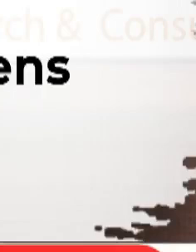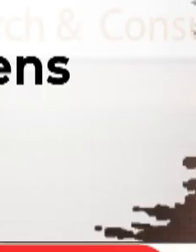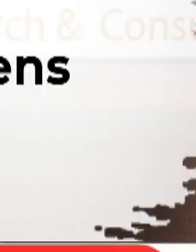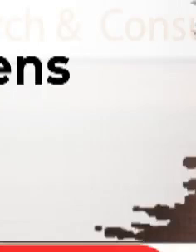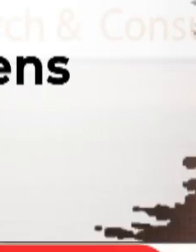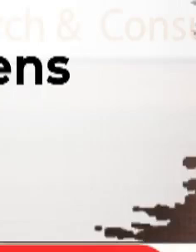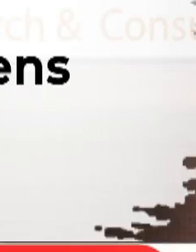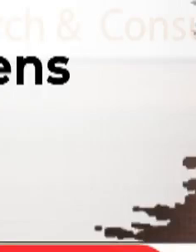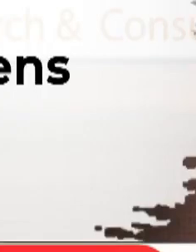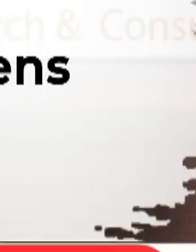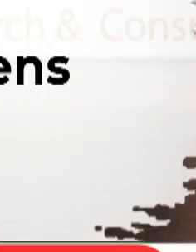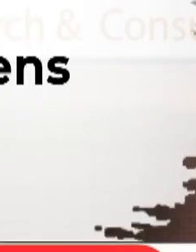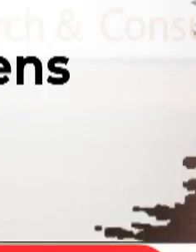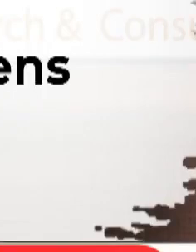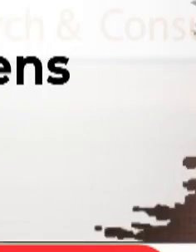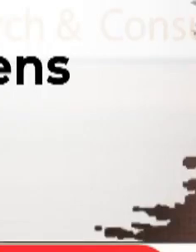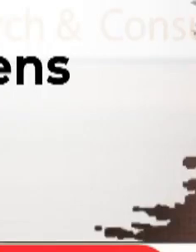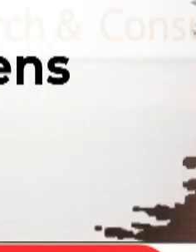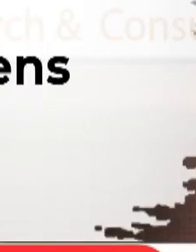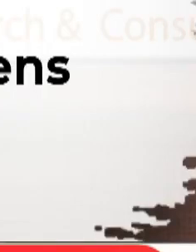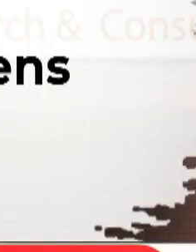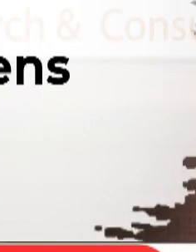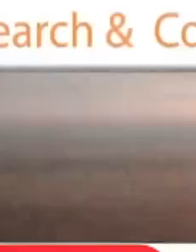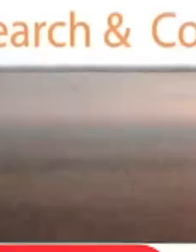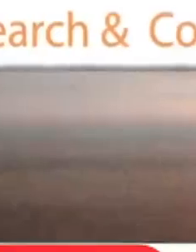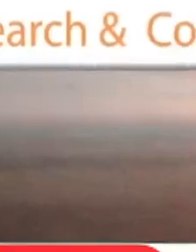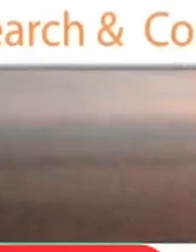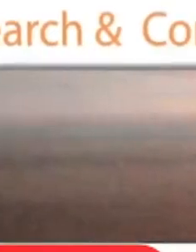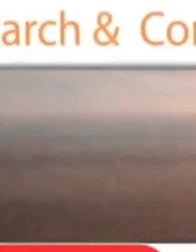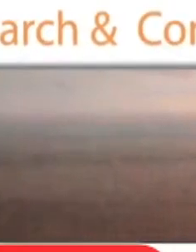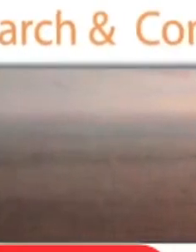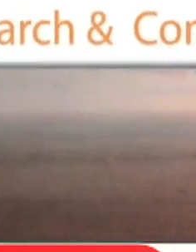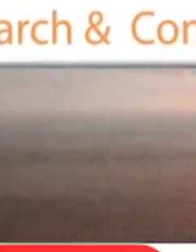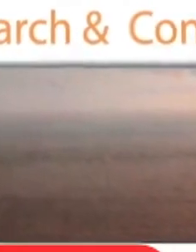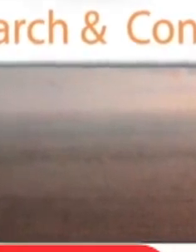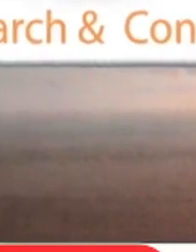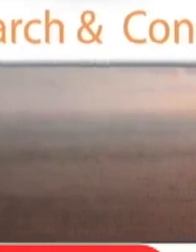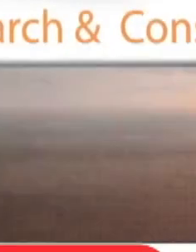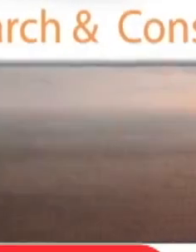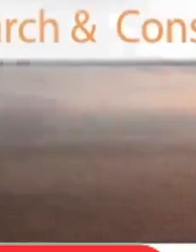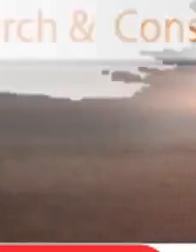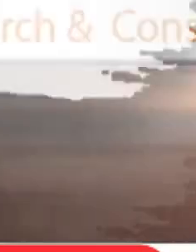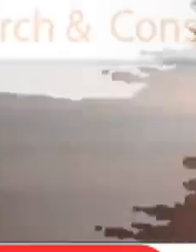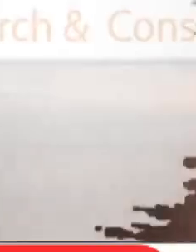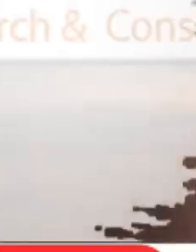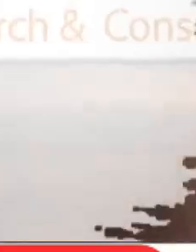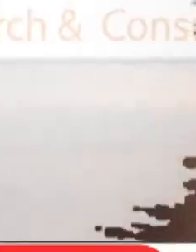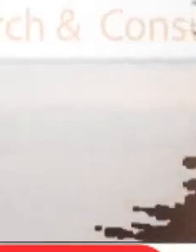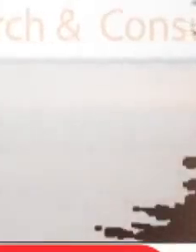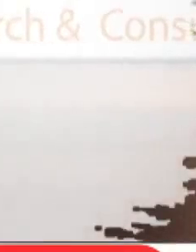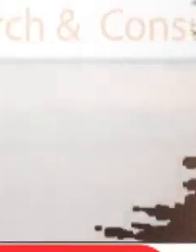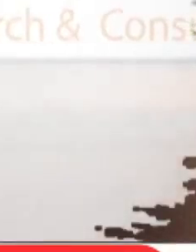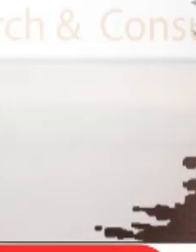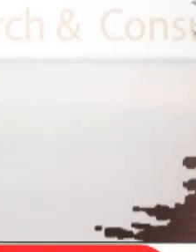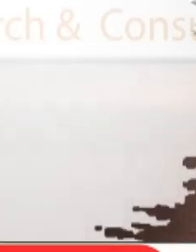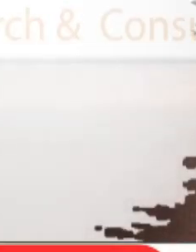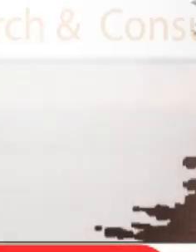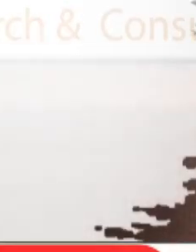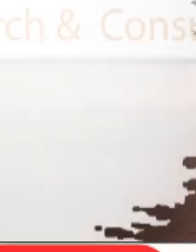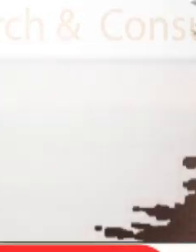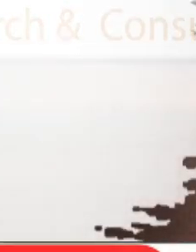agriculture sector and provide loans on low interest, 3% say ensuring food security countrywide,